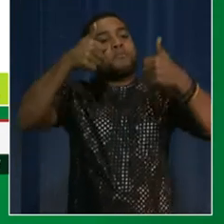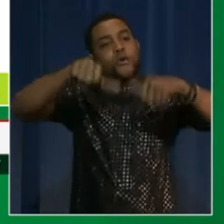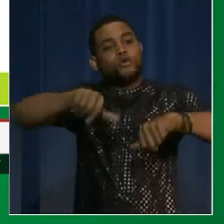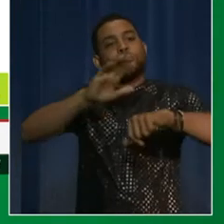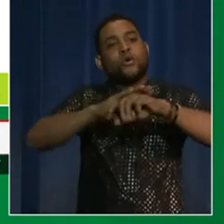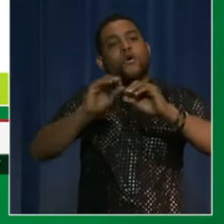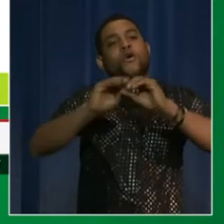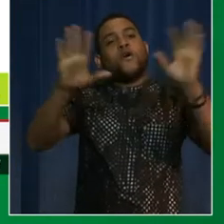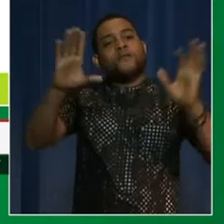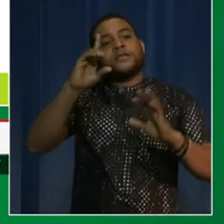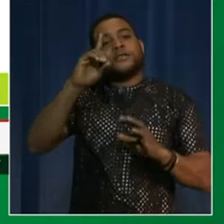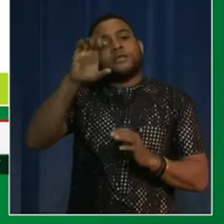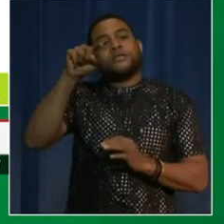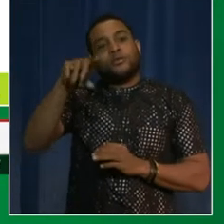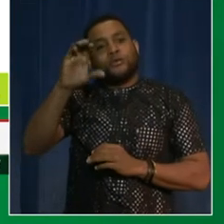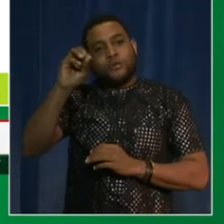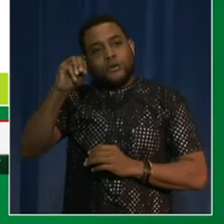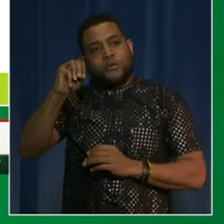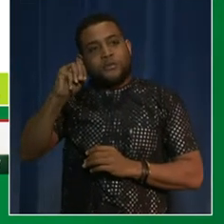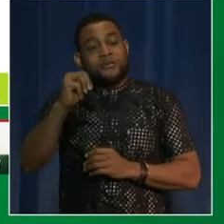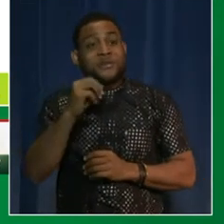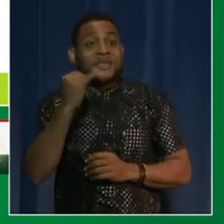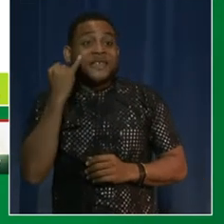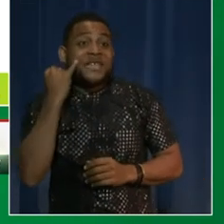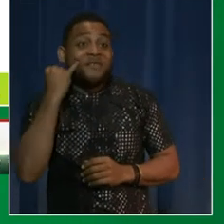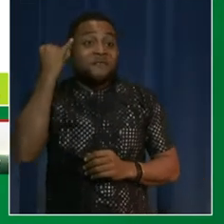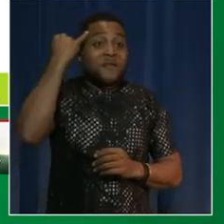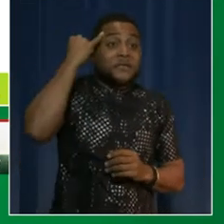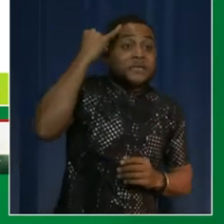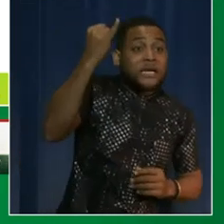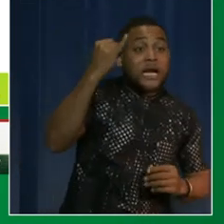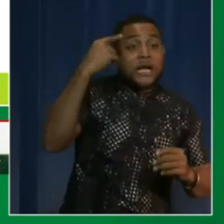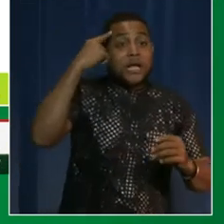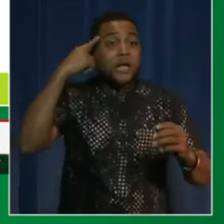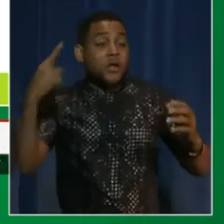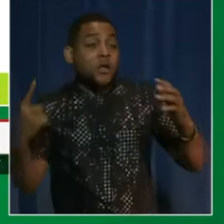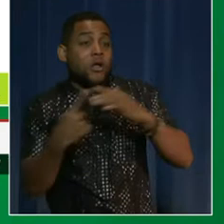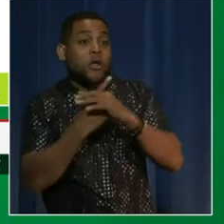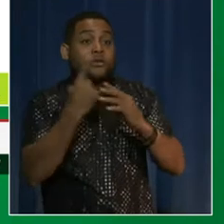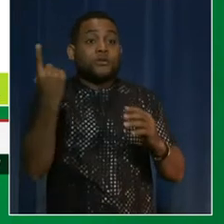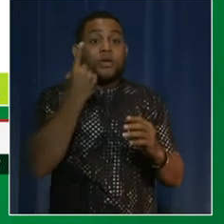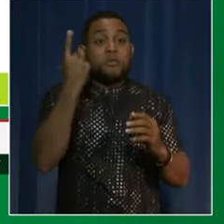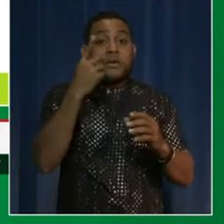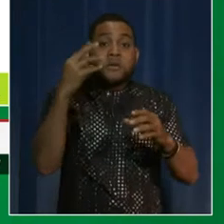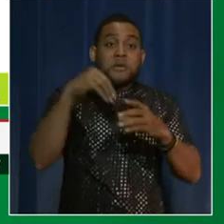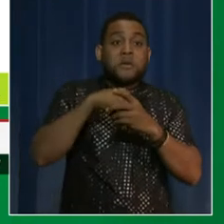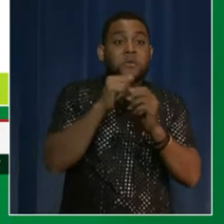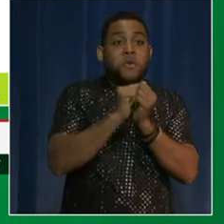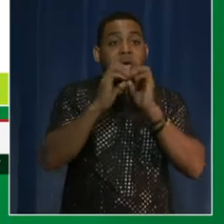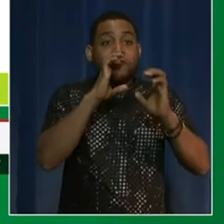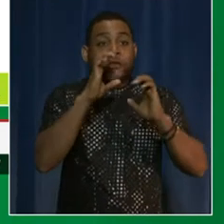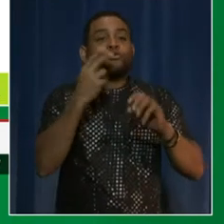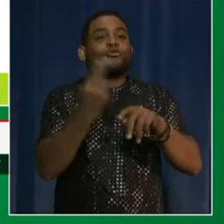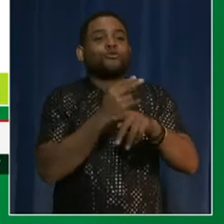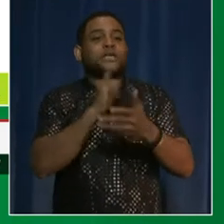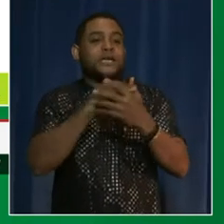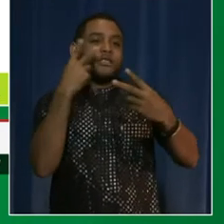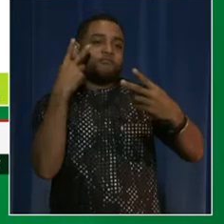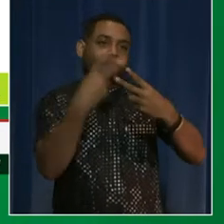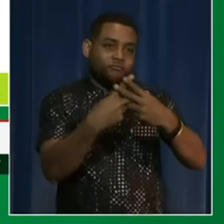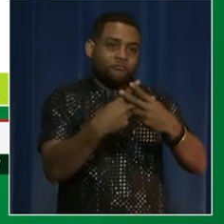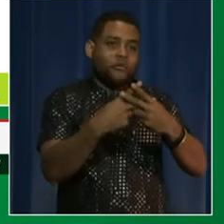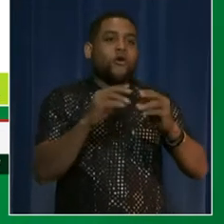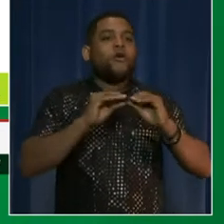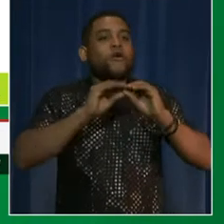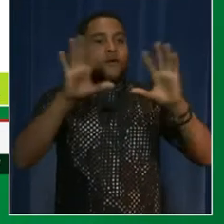idea you like or have a question and you want kind of get into a conversation with us, just use that hashtag ObviouslyDC.gov, and that's how we'll